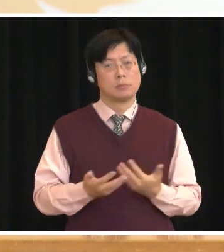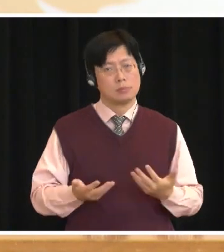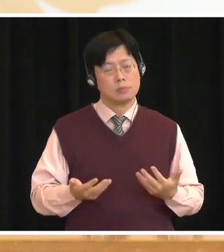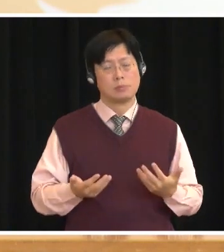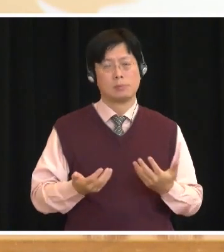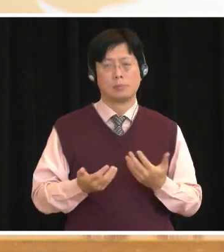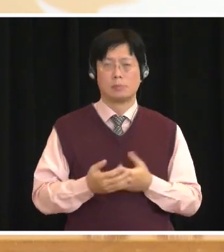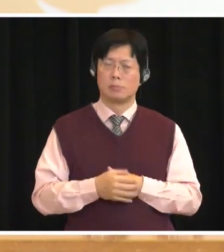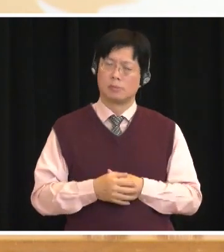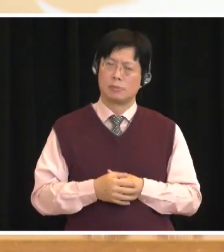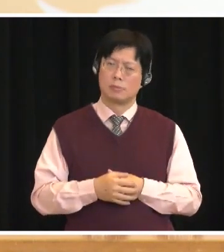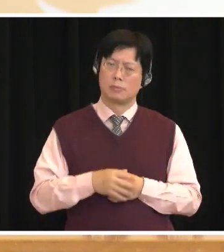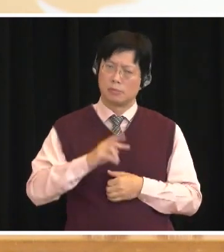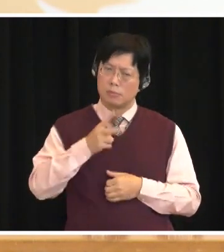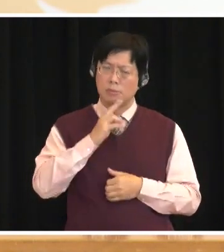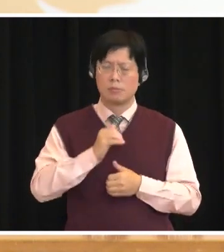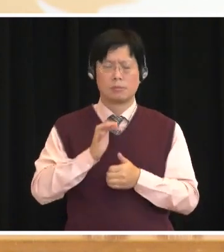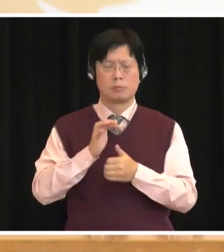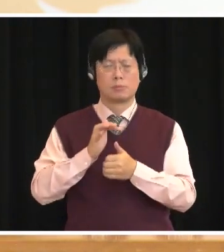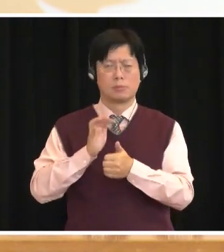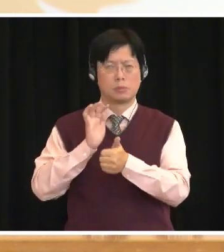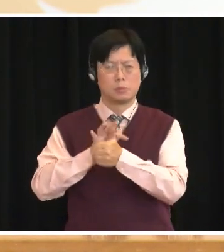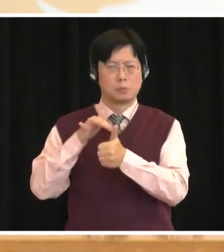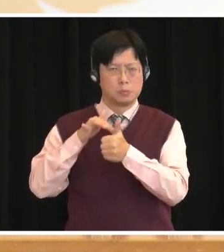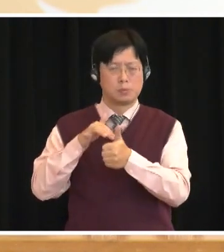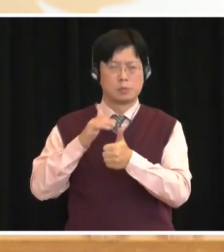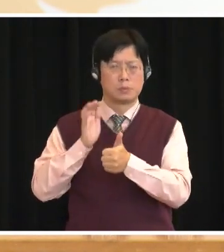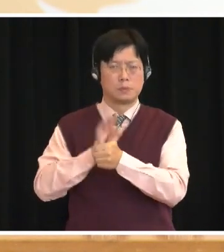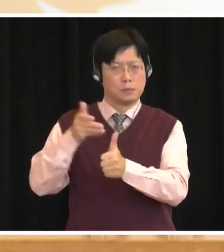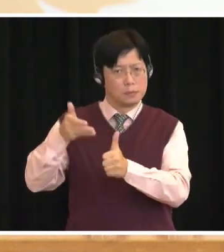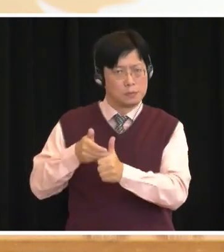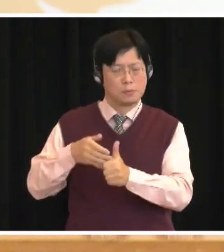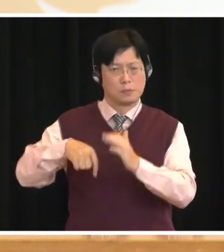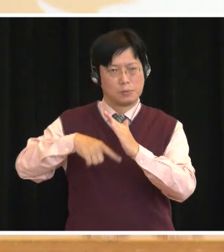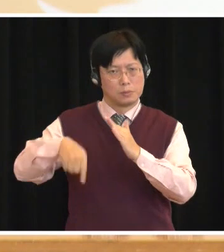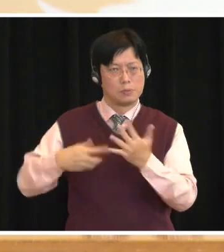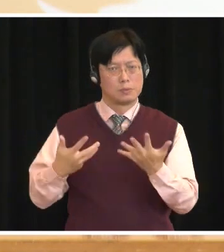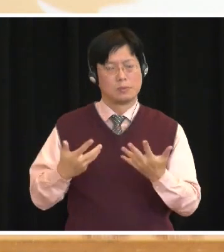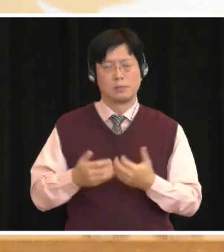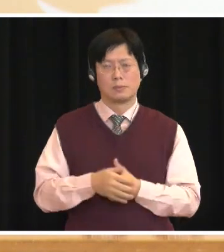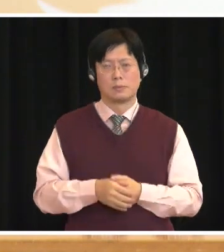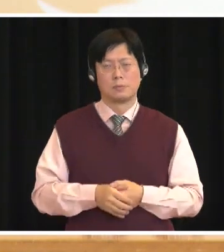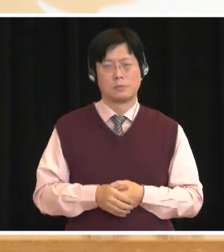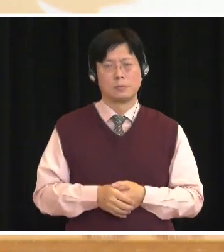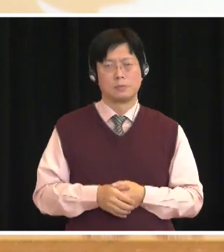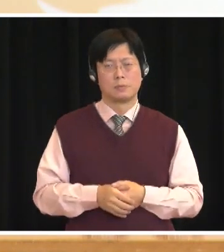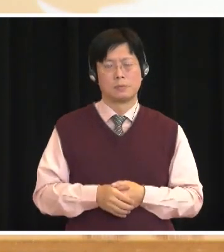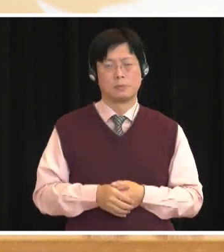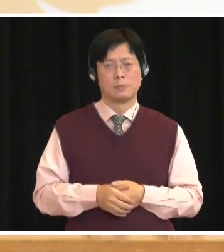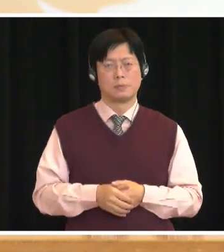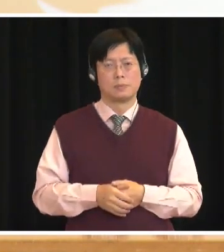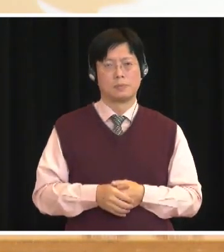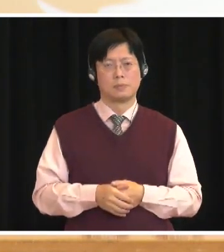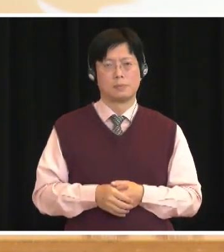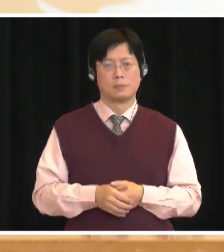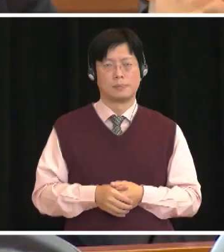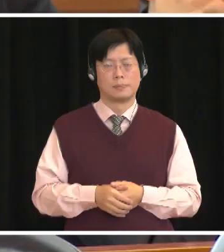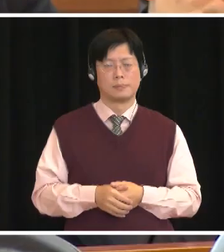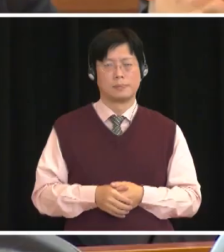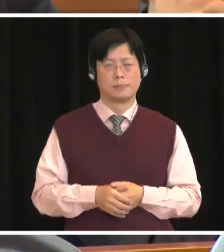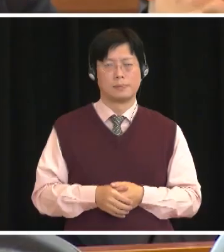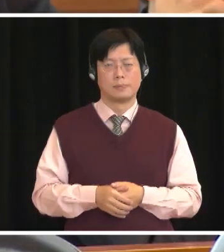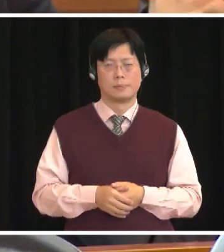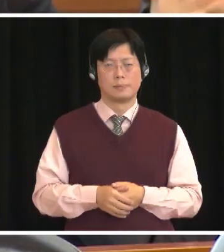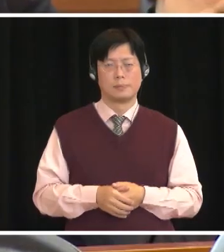in terms of the responses, I have a question on